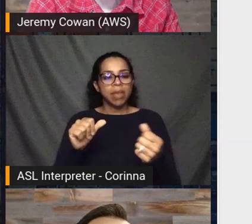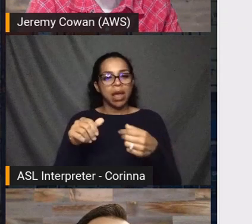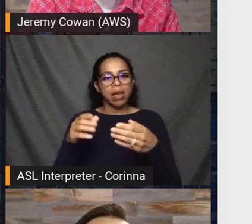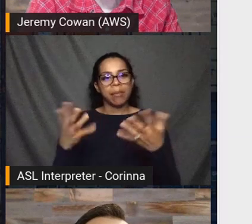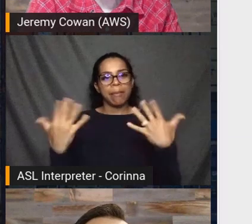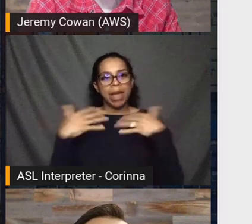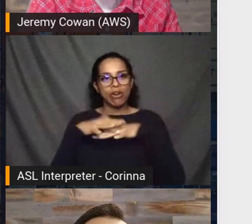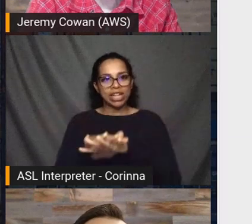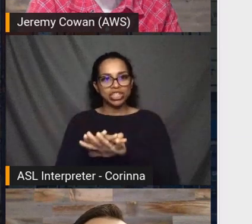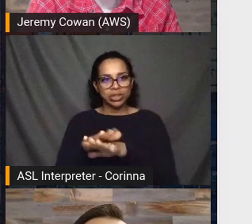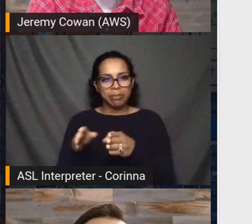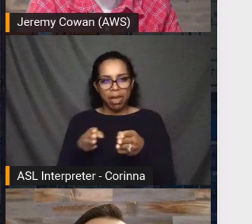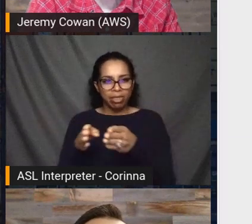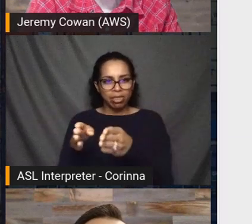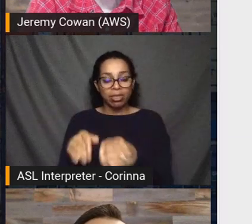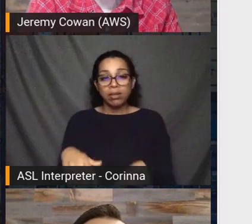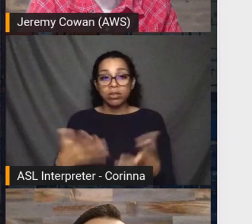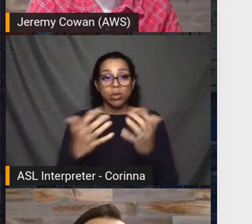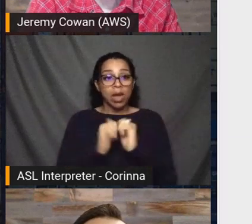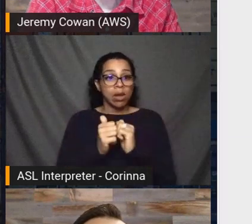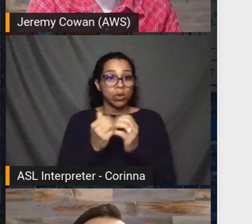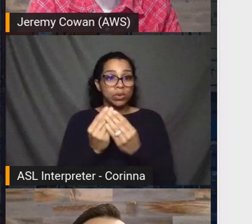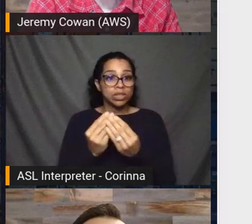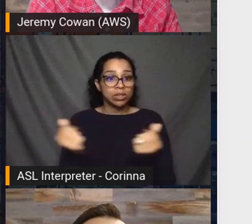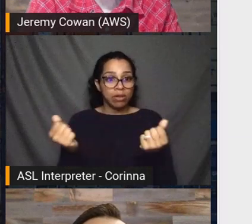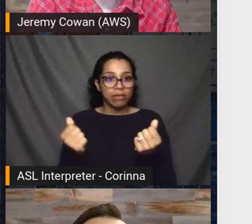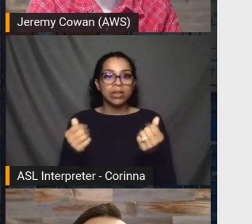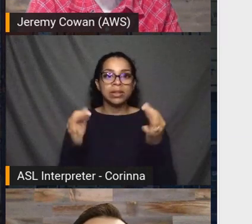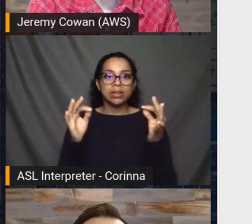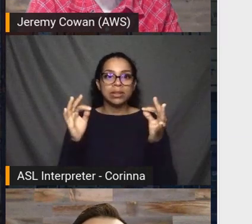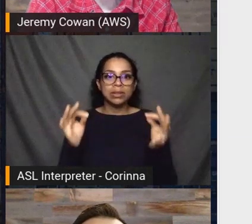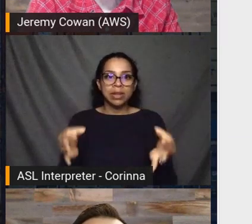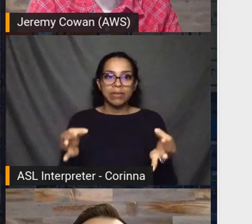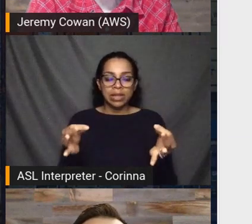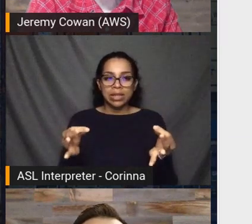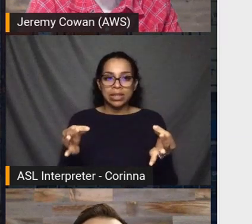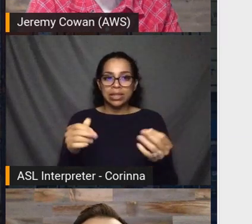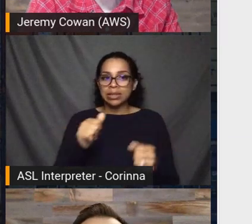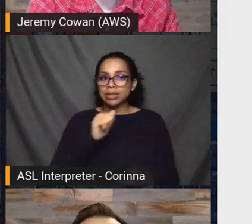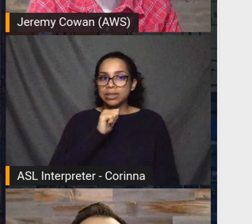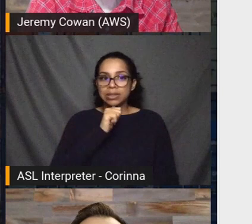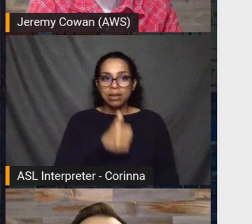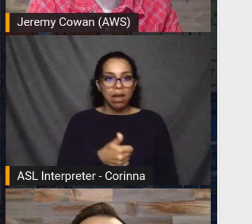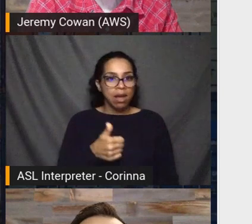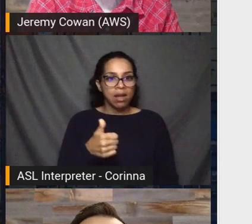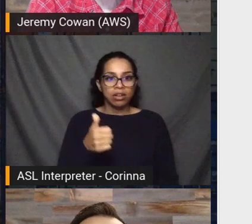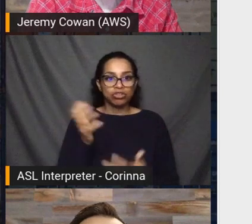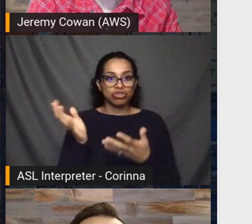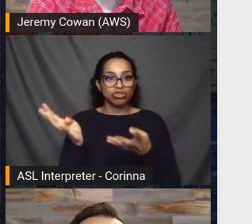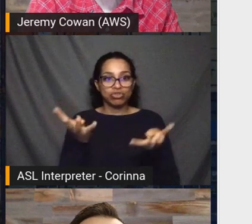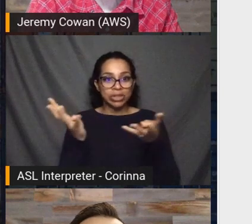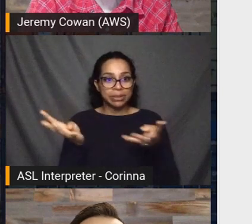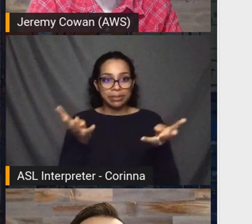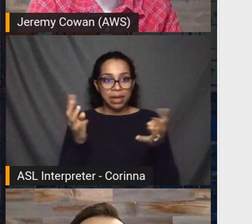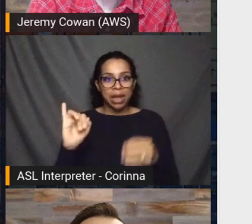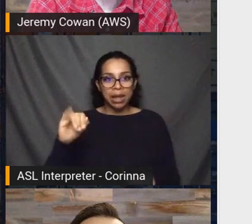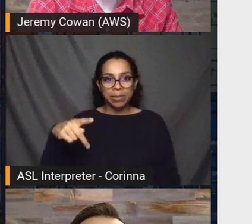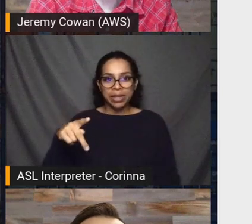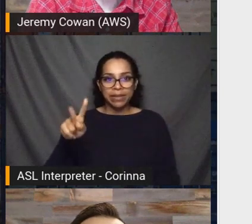So how did we actually solve this? Definitely, it's not upstream IPv4 and IPv6 dual